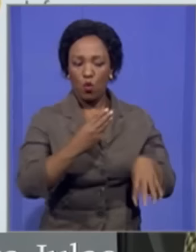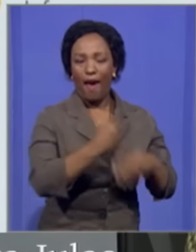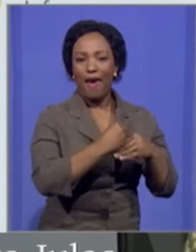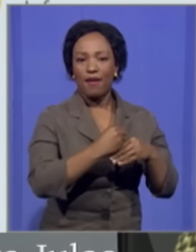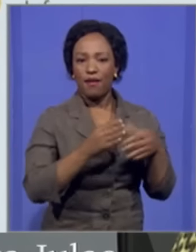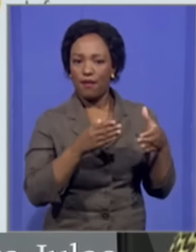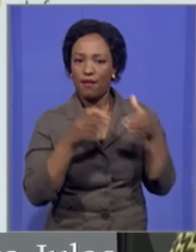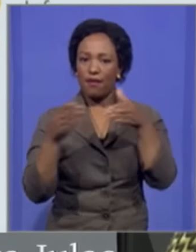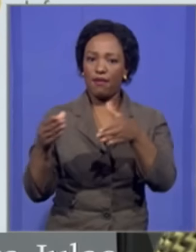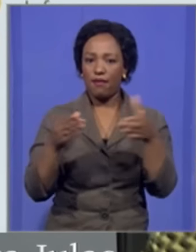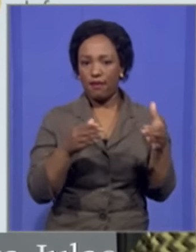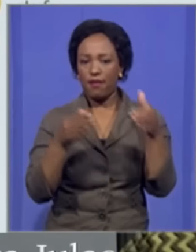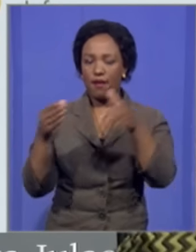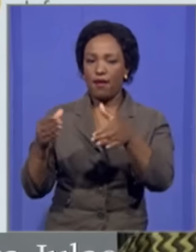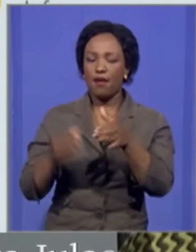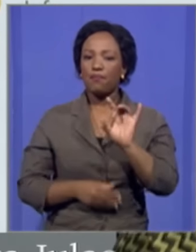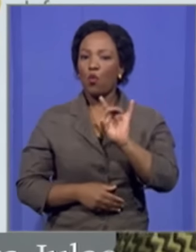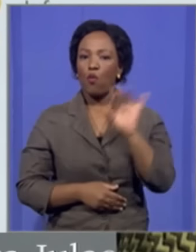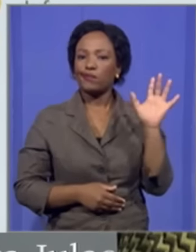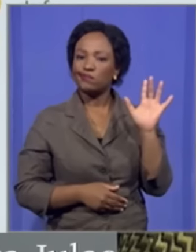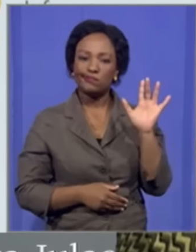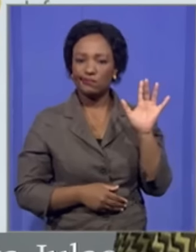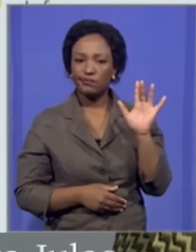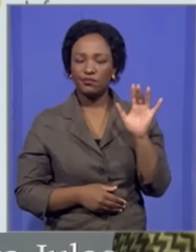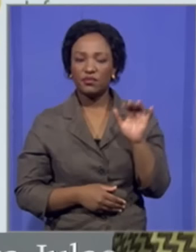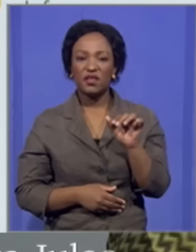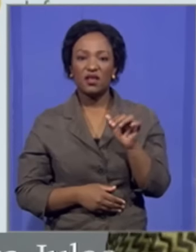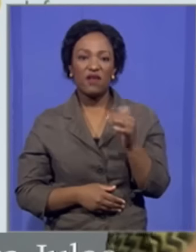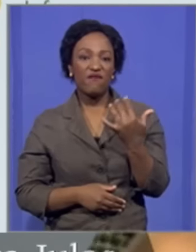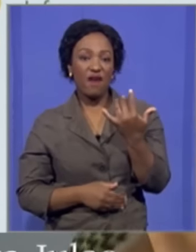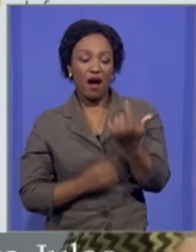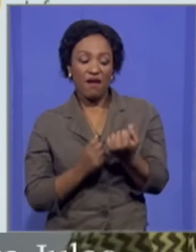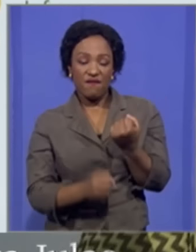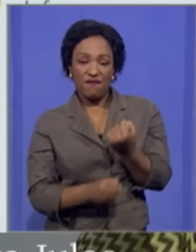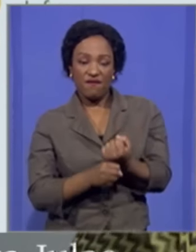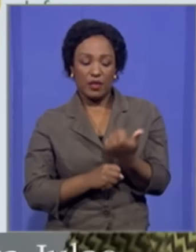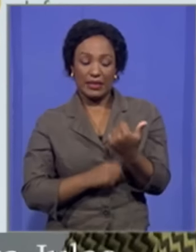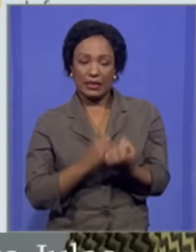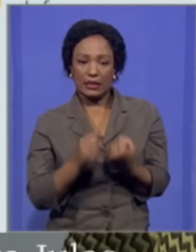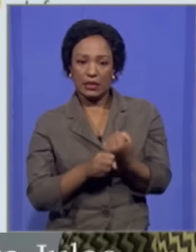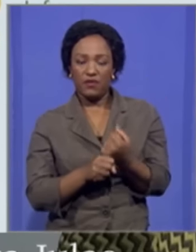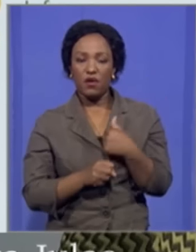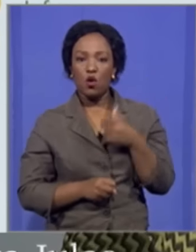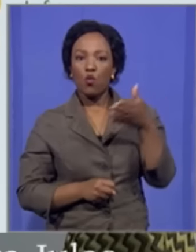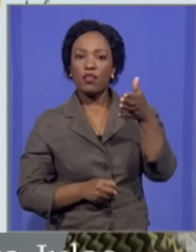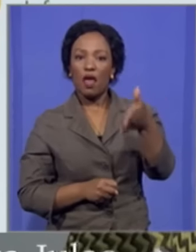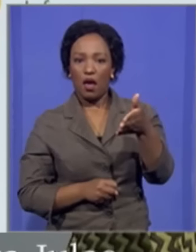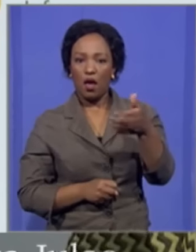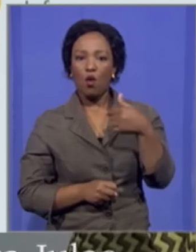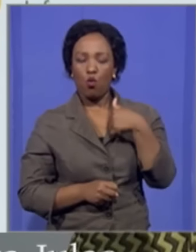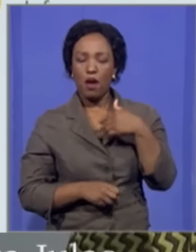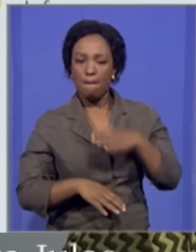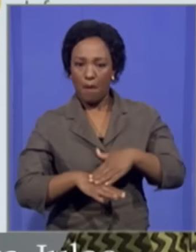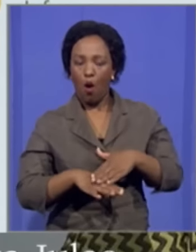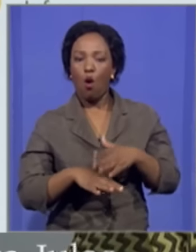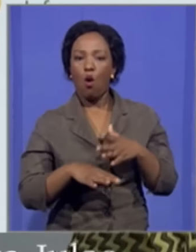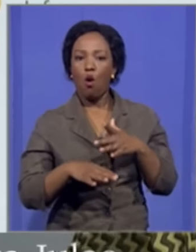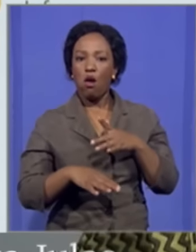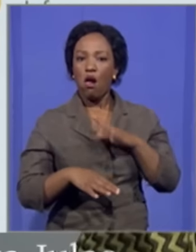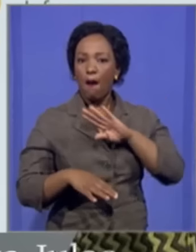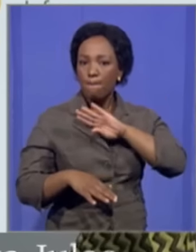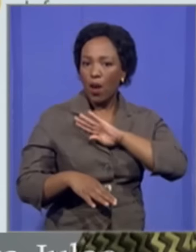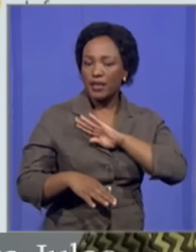not a once off. For the next 5-6 years, if we are there, we will keep on projecting the forces and the